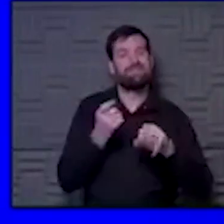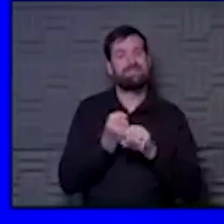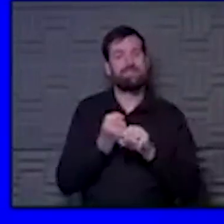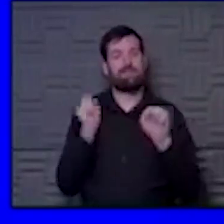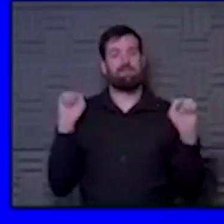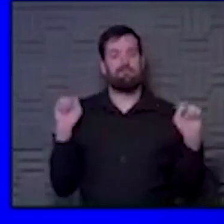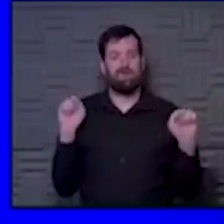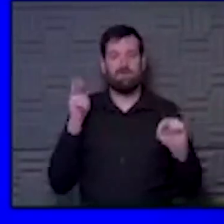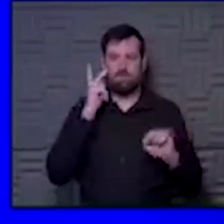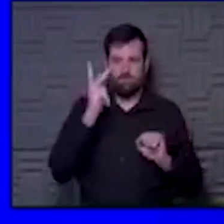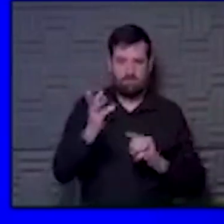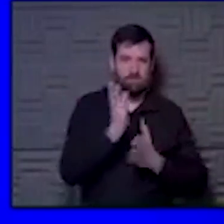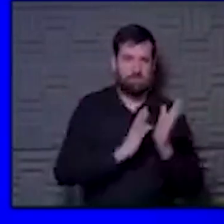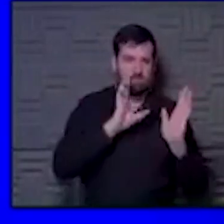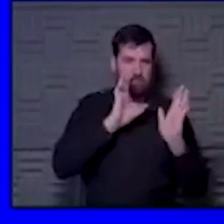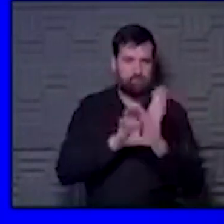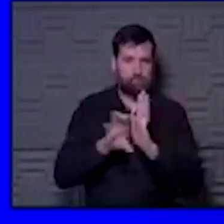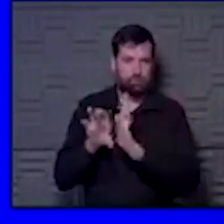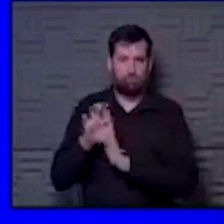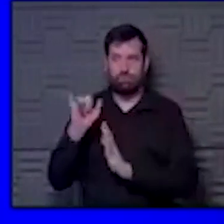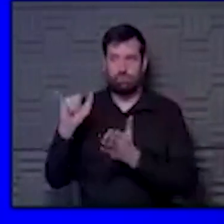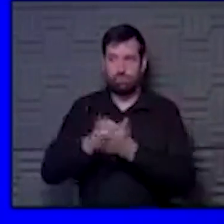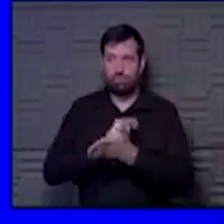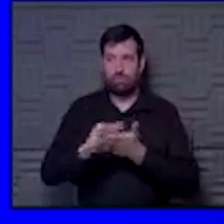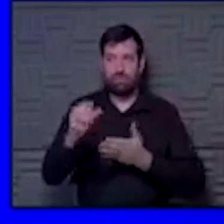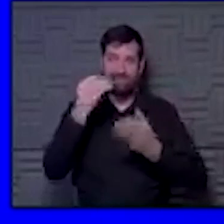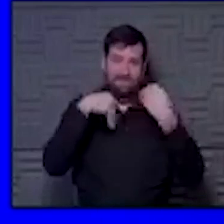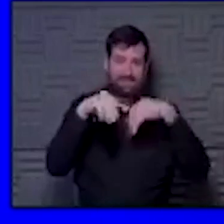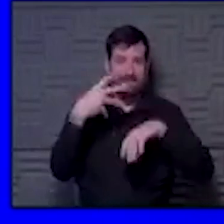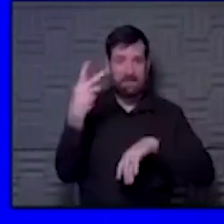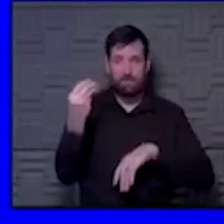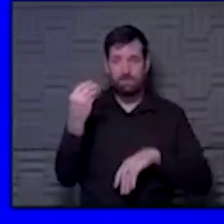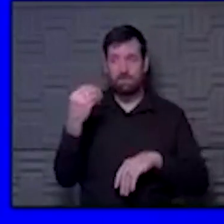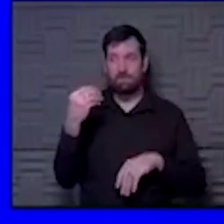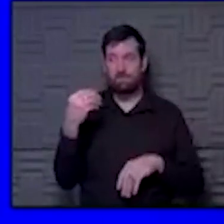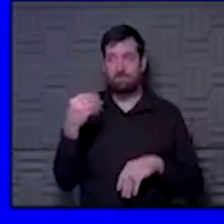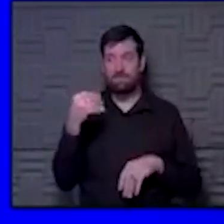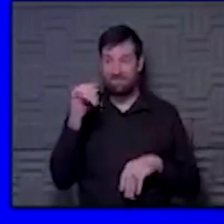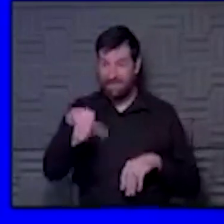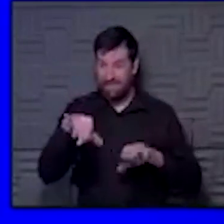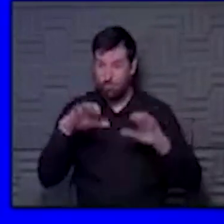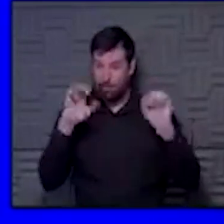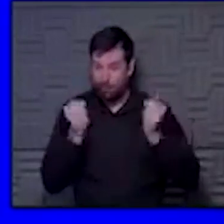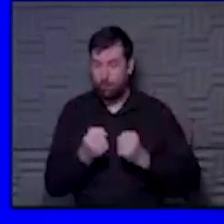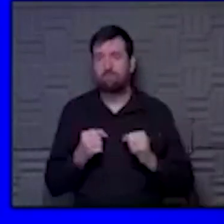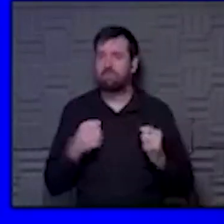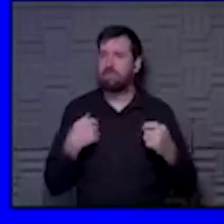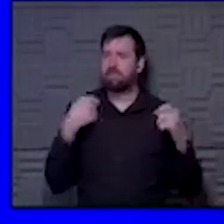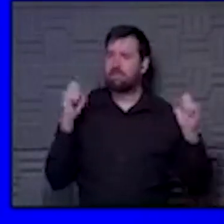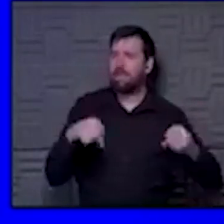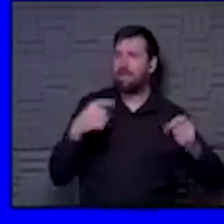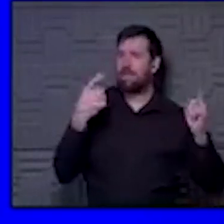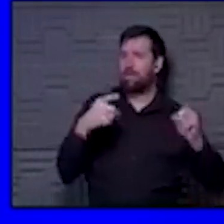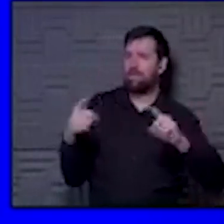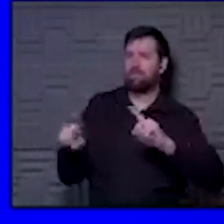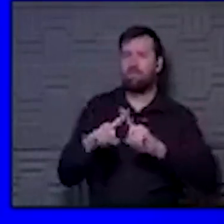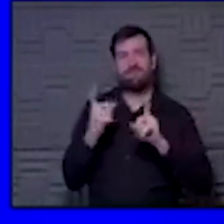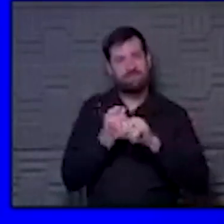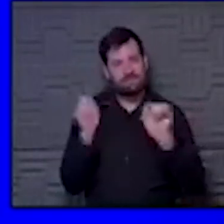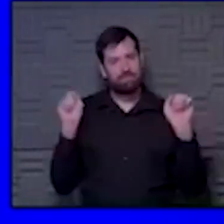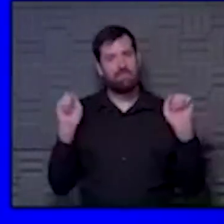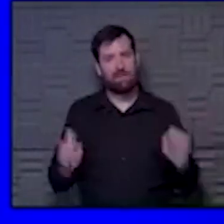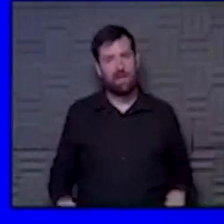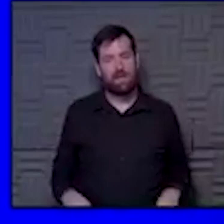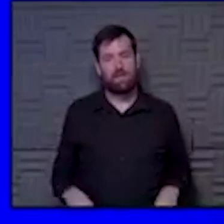manner. I saw some pictures from New York where people are actually eating outside now in that weather. So it can be done, but do it safely. We know